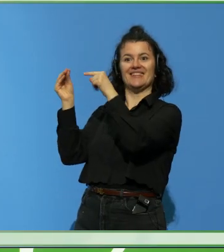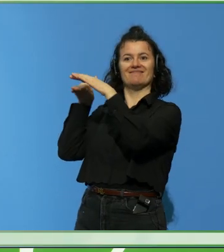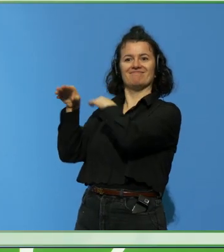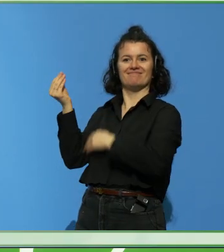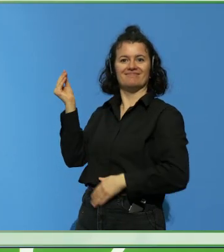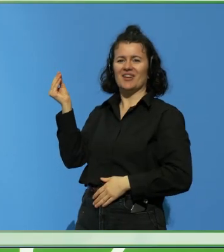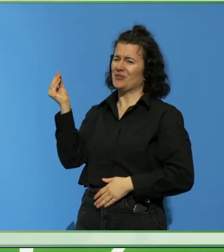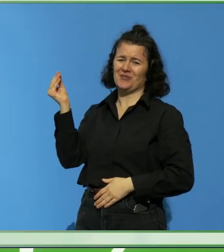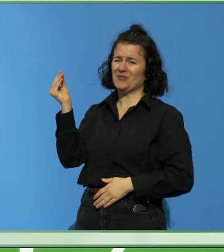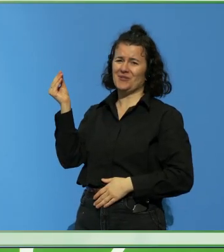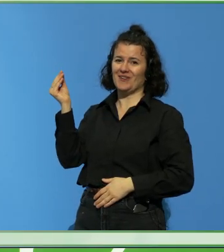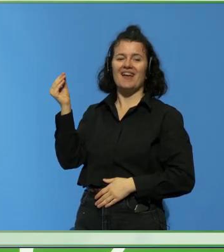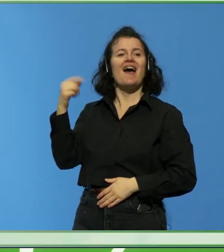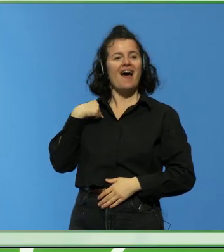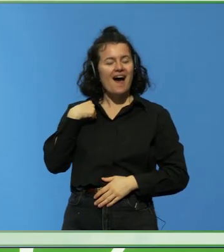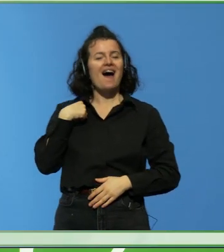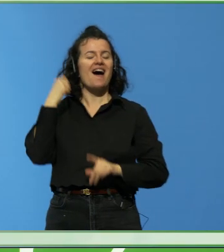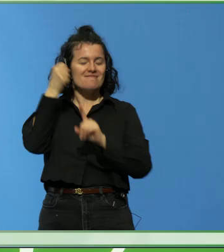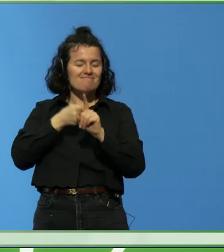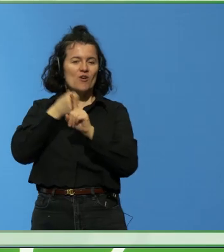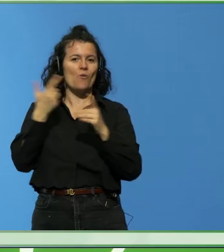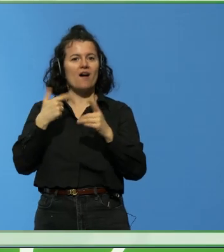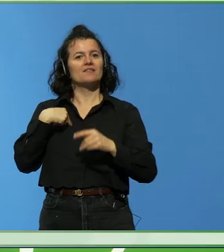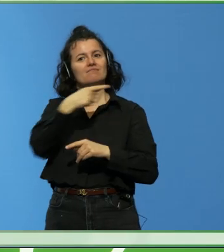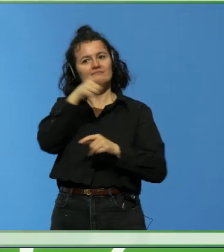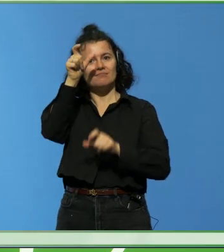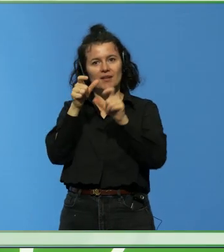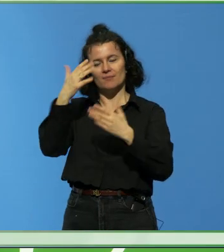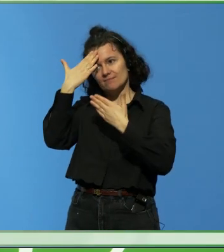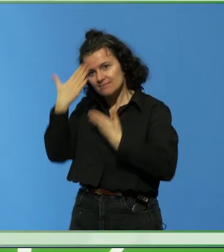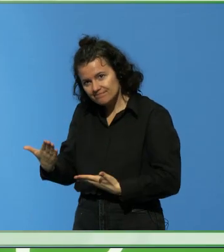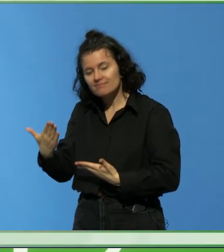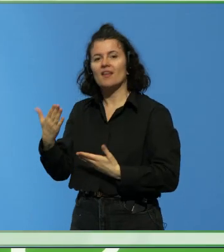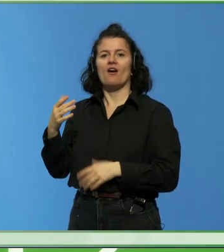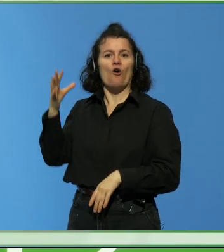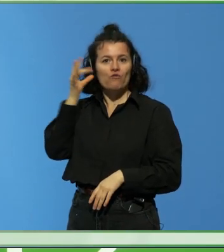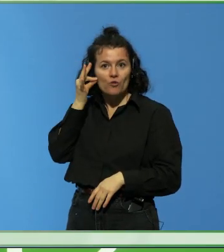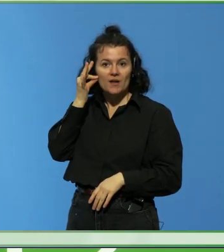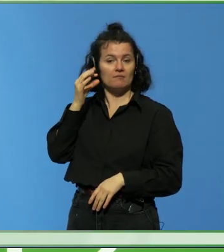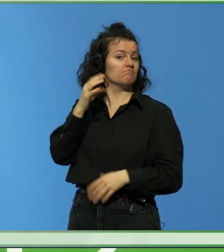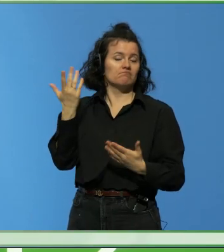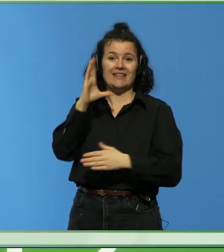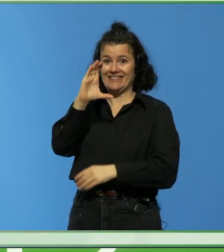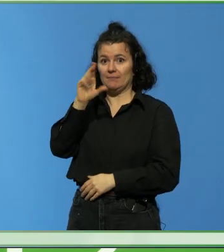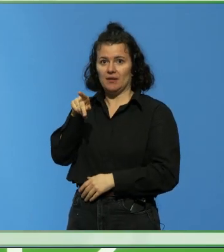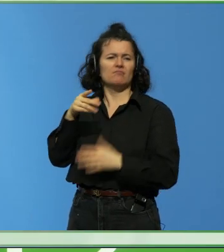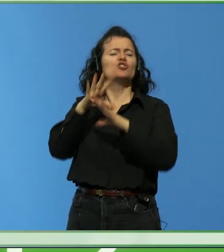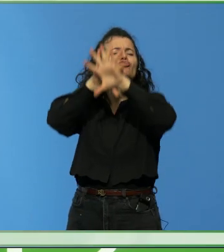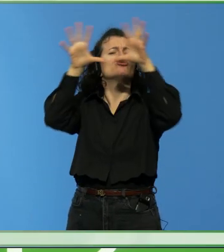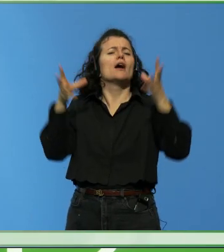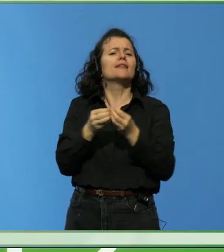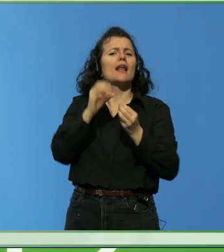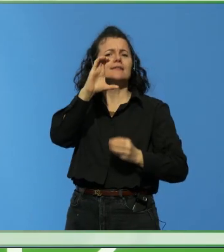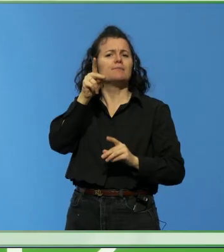I am an advocate for persons with cerebral palsy, especially for women with cerebral palsy, as I'm a woman with cerebral